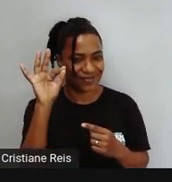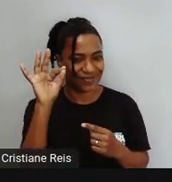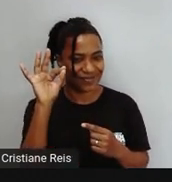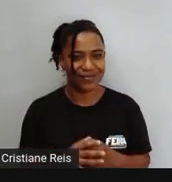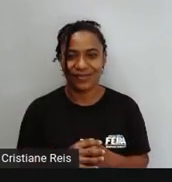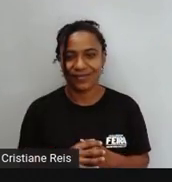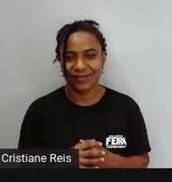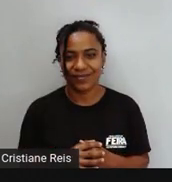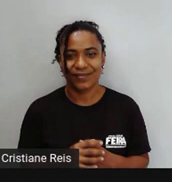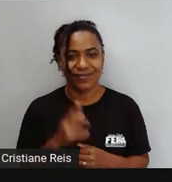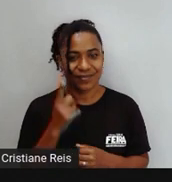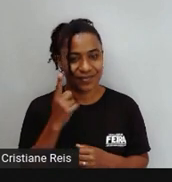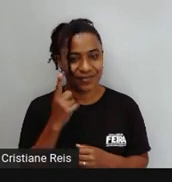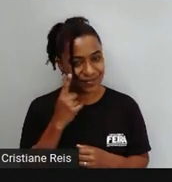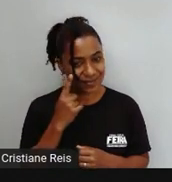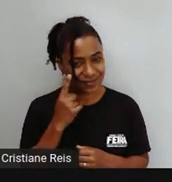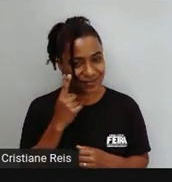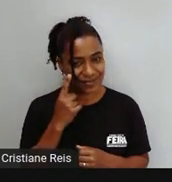Number 5,